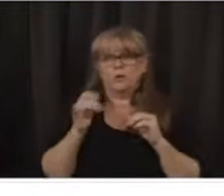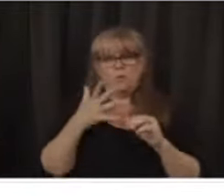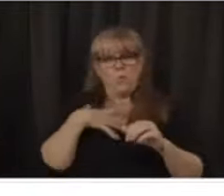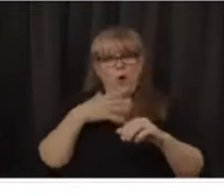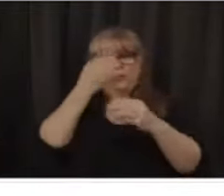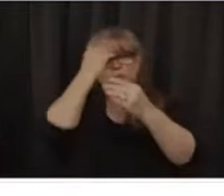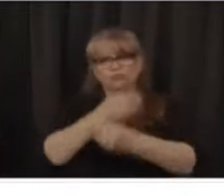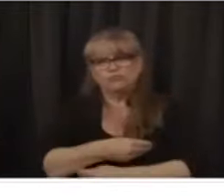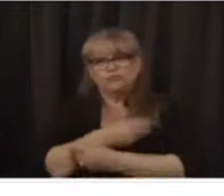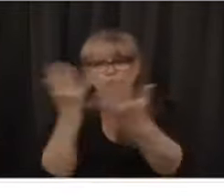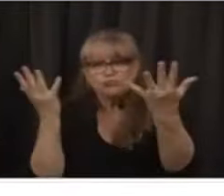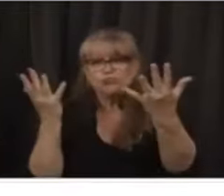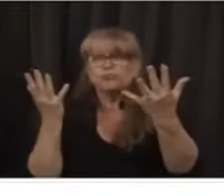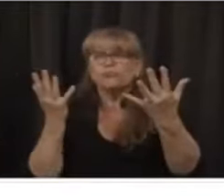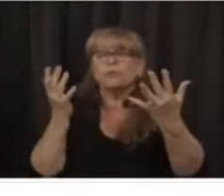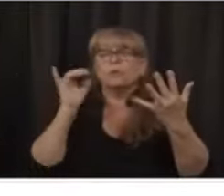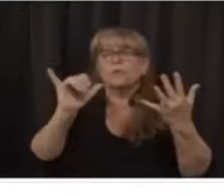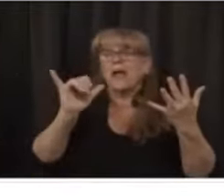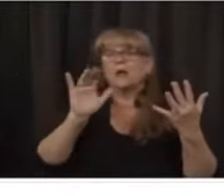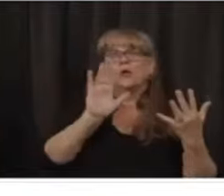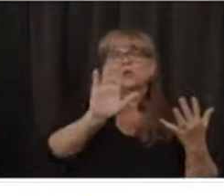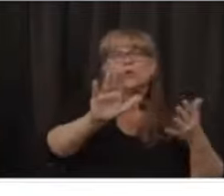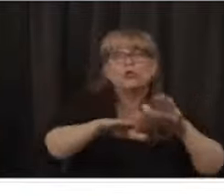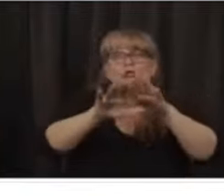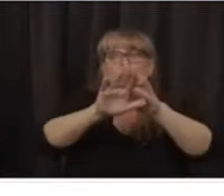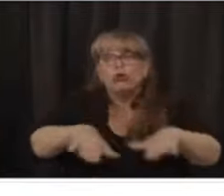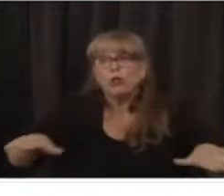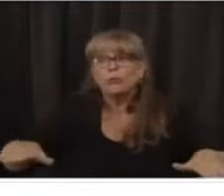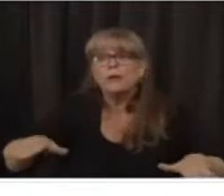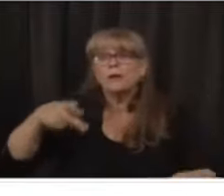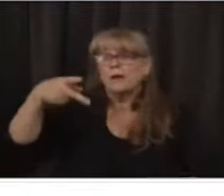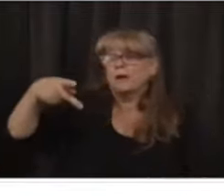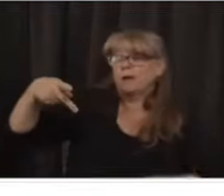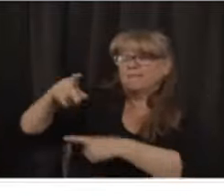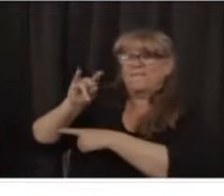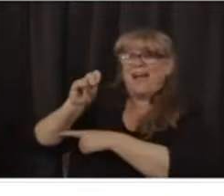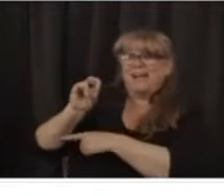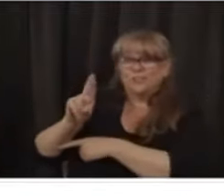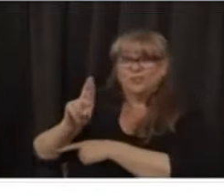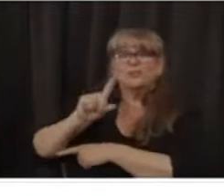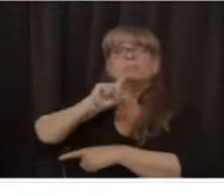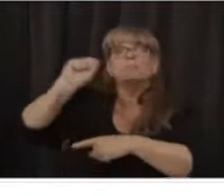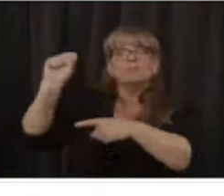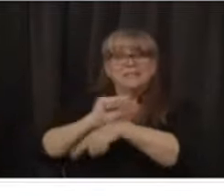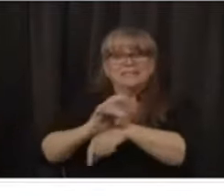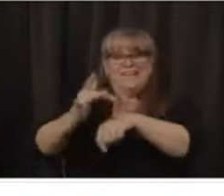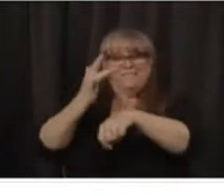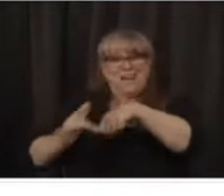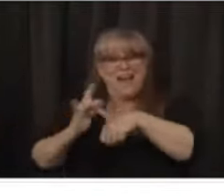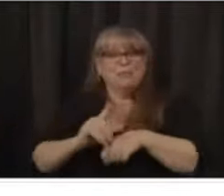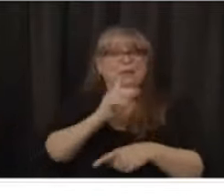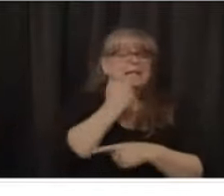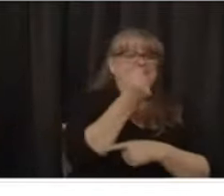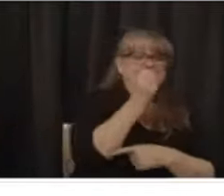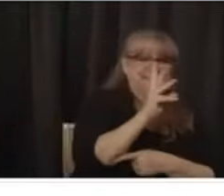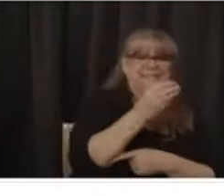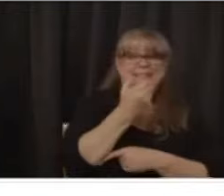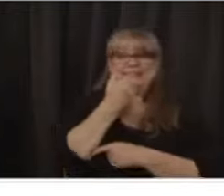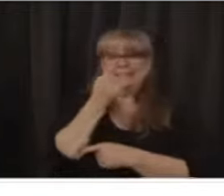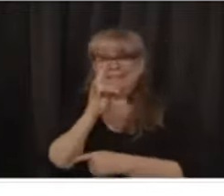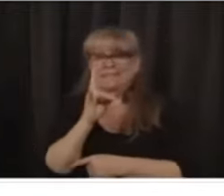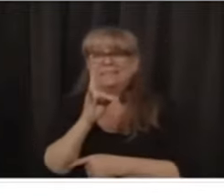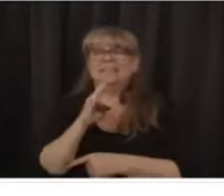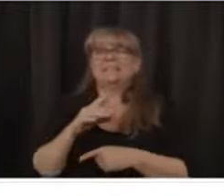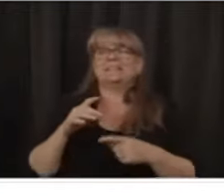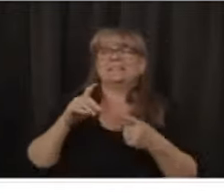about kids, the Pfizer vaccine is available for 16 and 17-year-olds, and I want to be clear. And Colorado's Children's Hospital is going